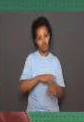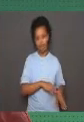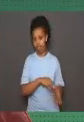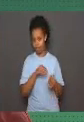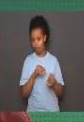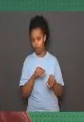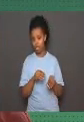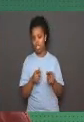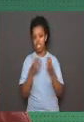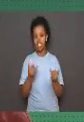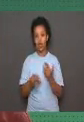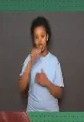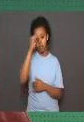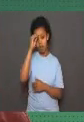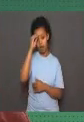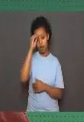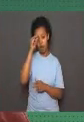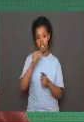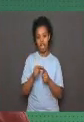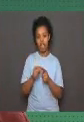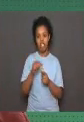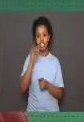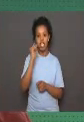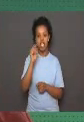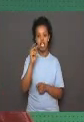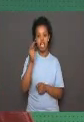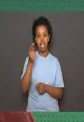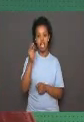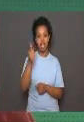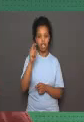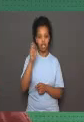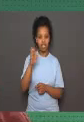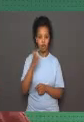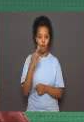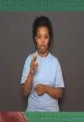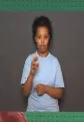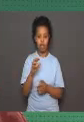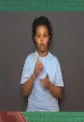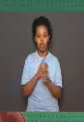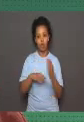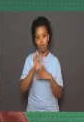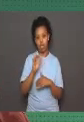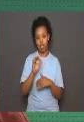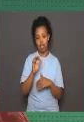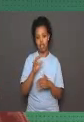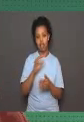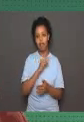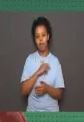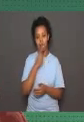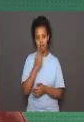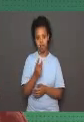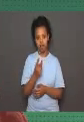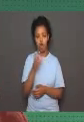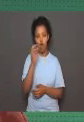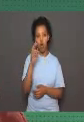today, students. We have learned the term innate behavior. We also